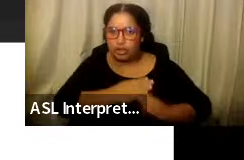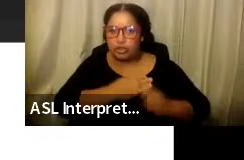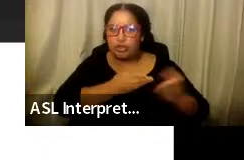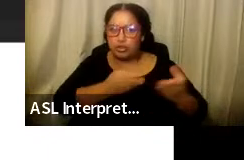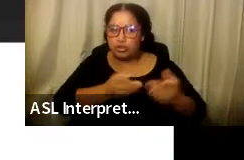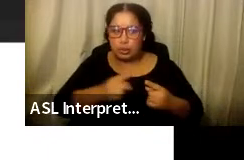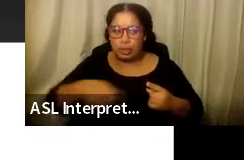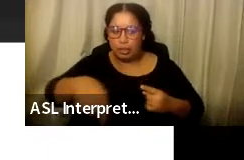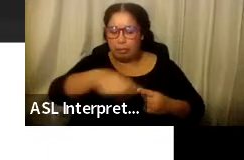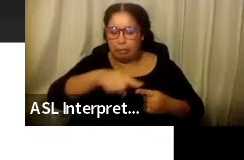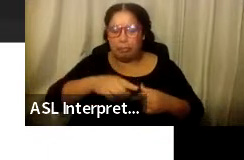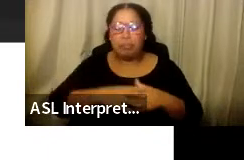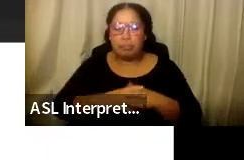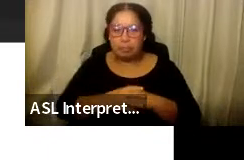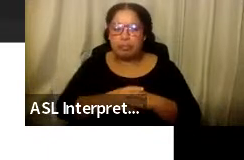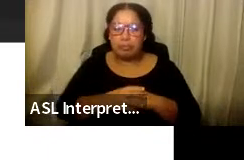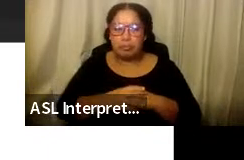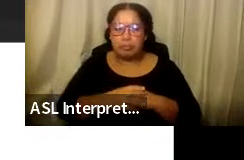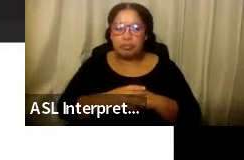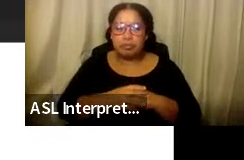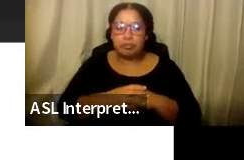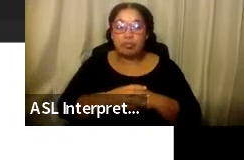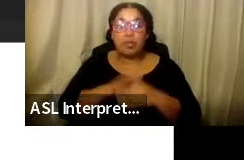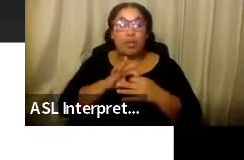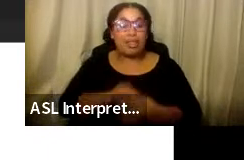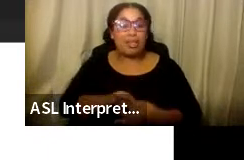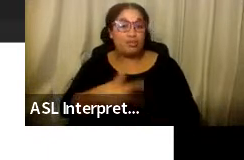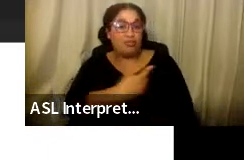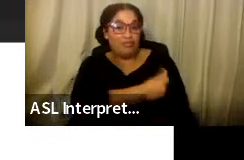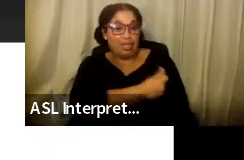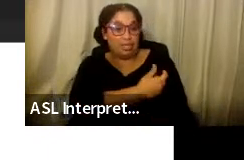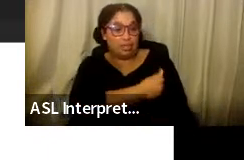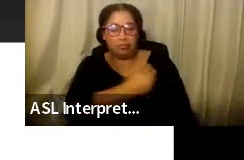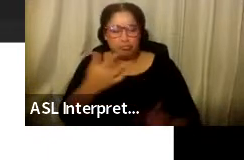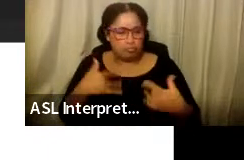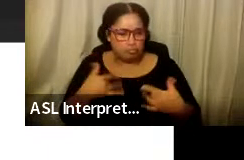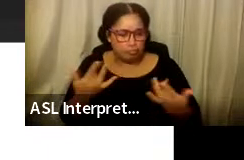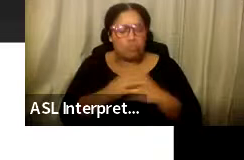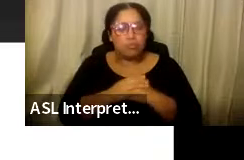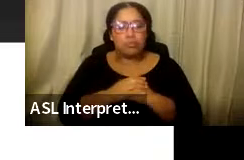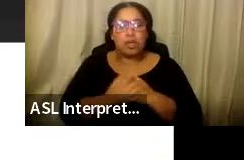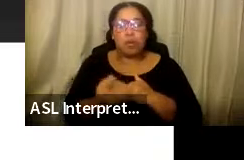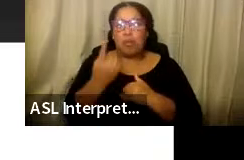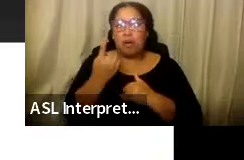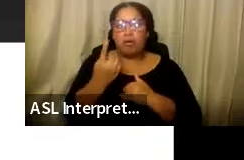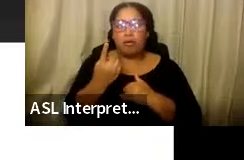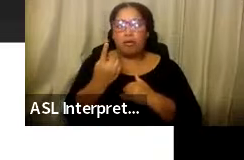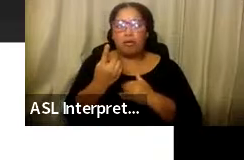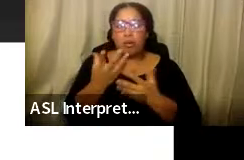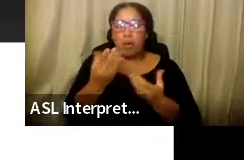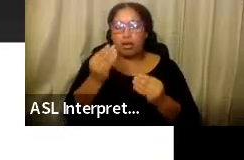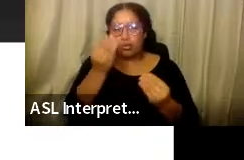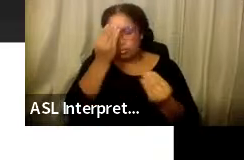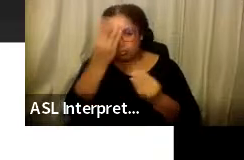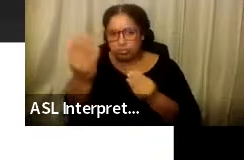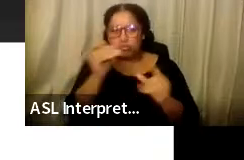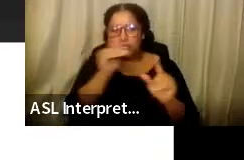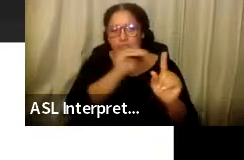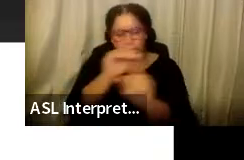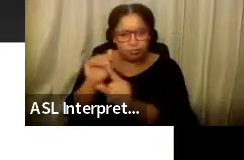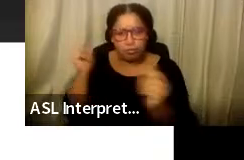services. Let's see, as far as vaccine goes, one of the things we just wanted to alert people to is